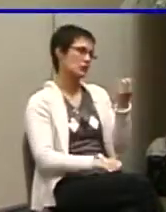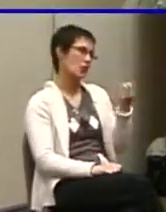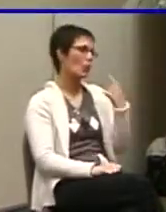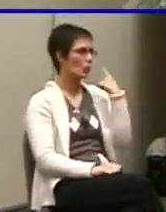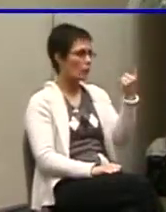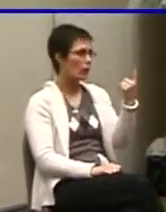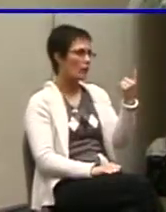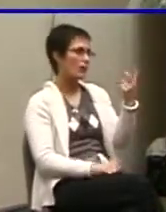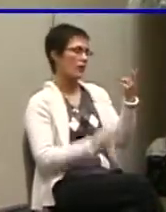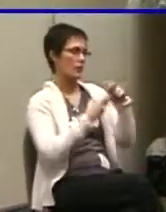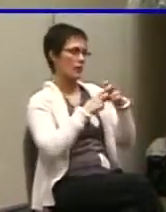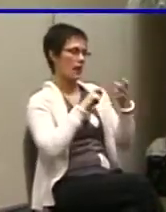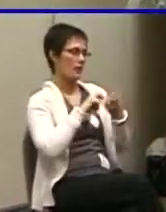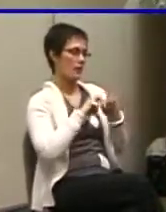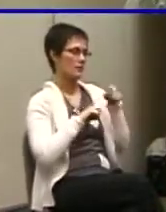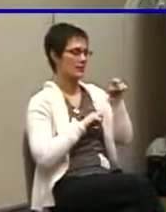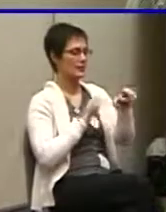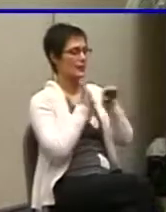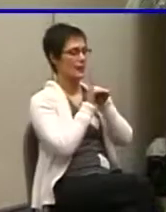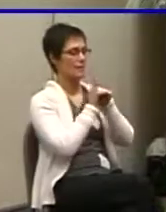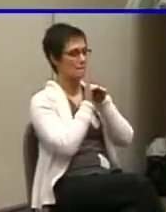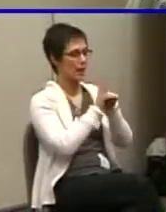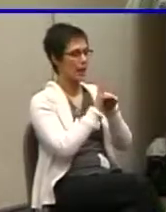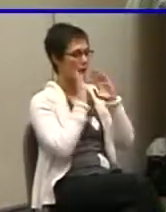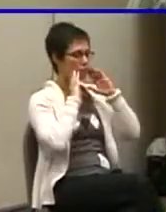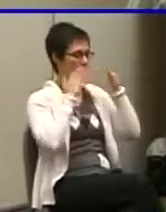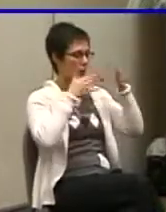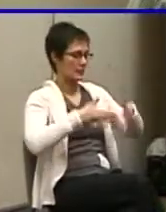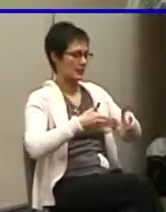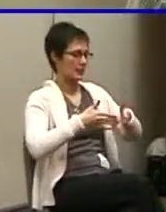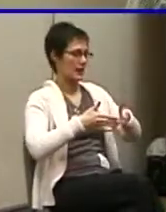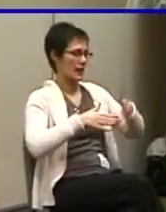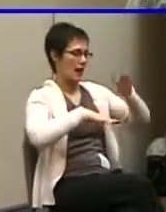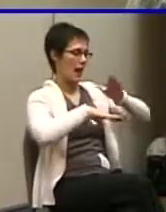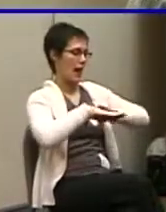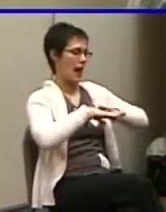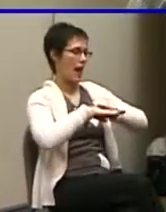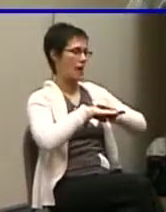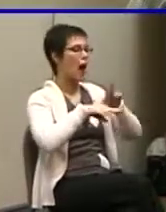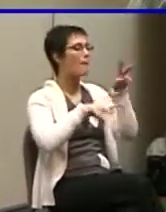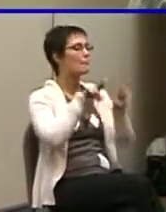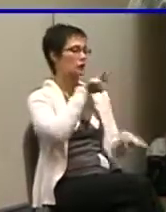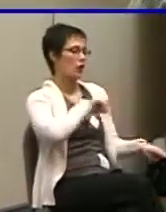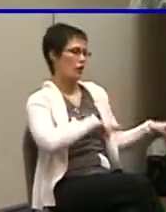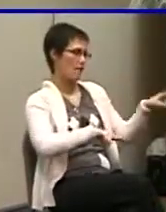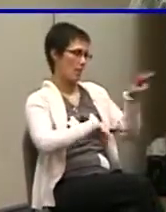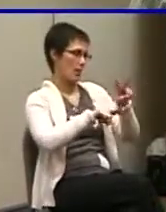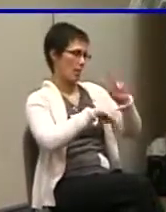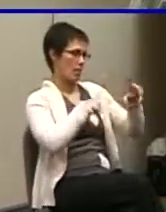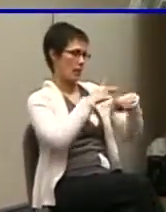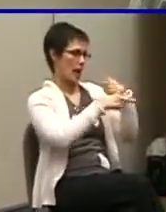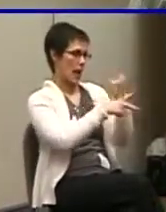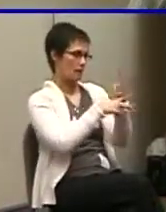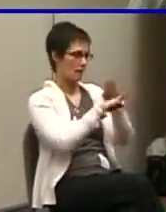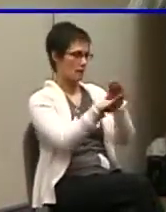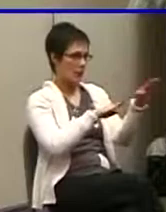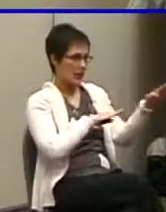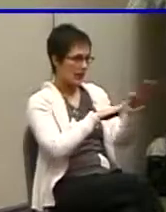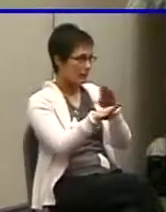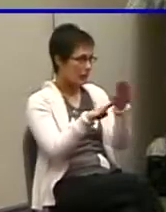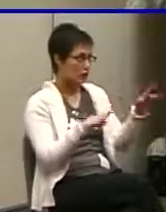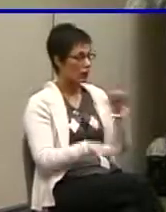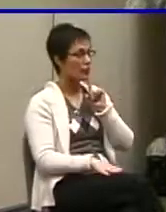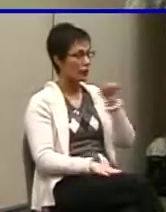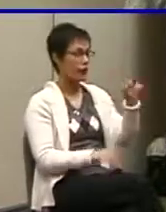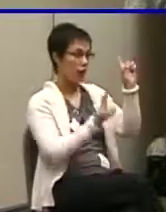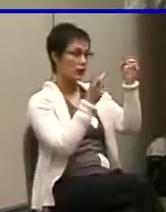is that this model focuses very much on observable, kinds of behaviors. There are issues